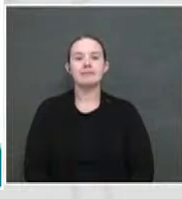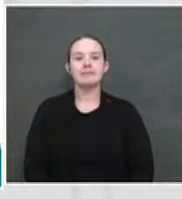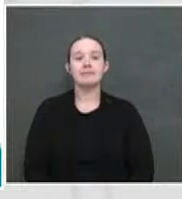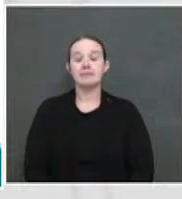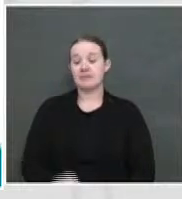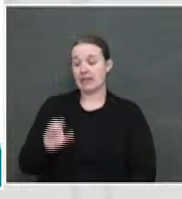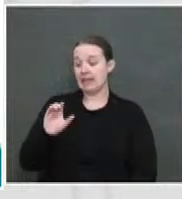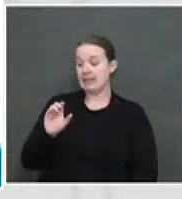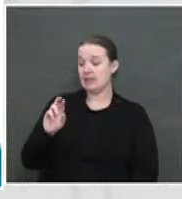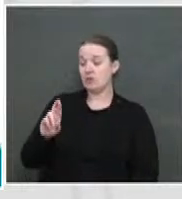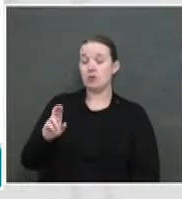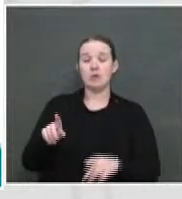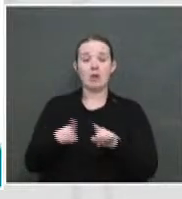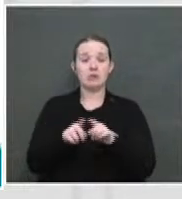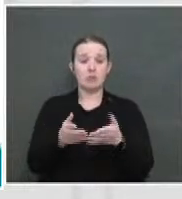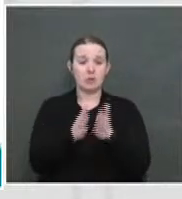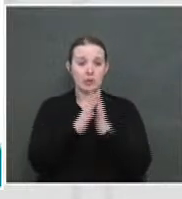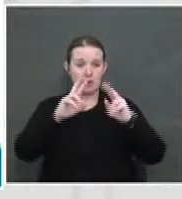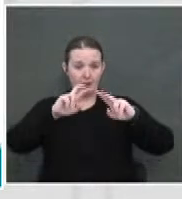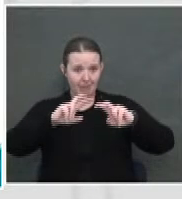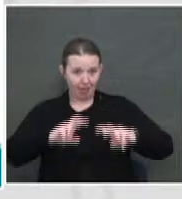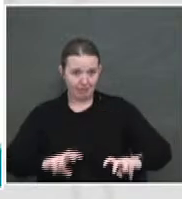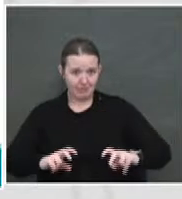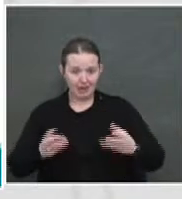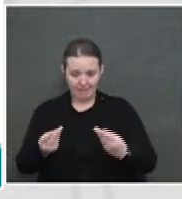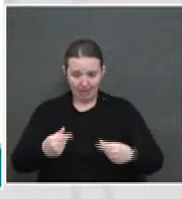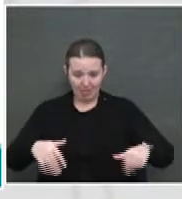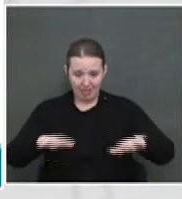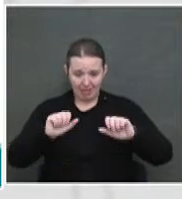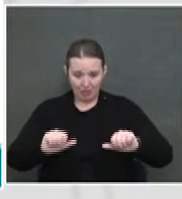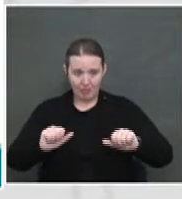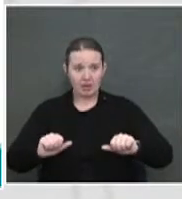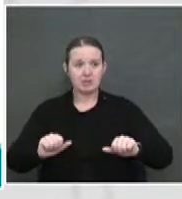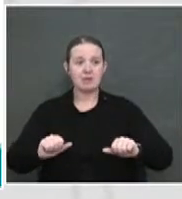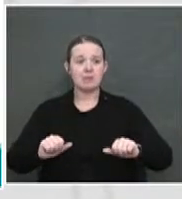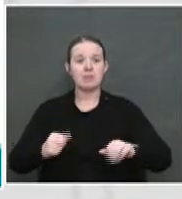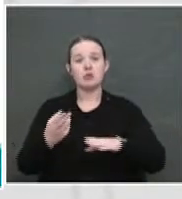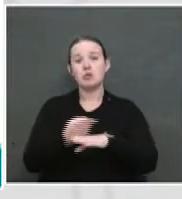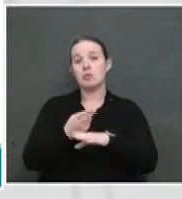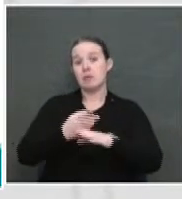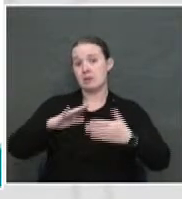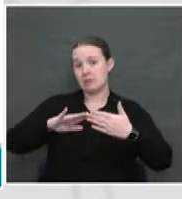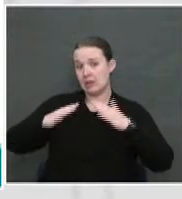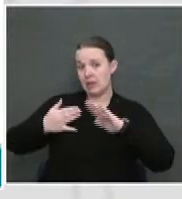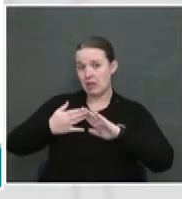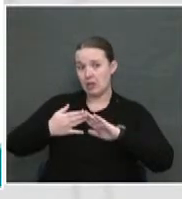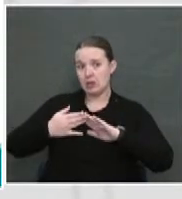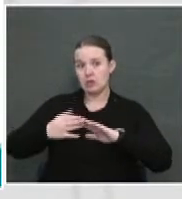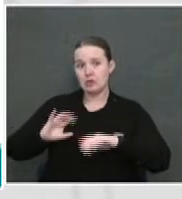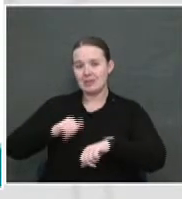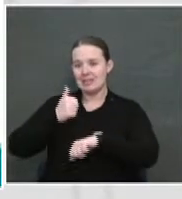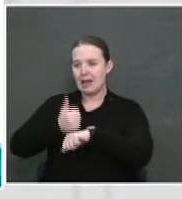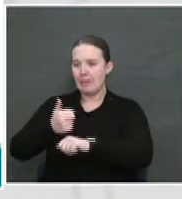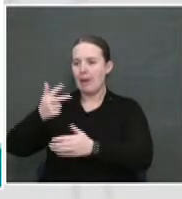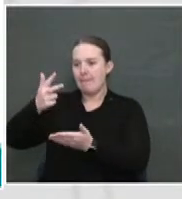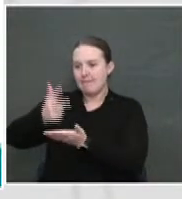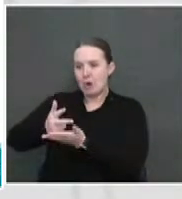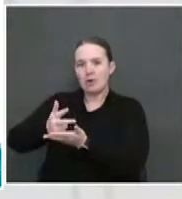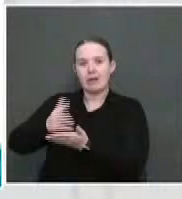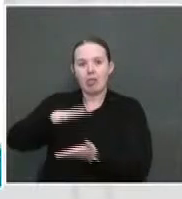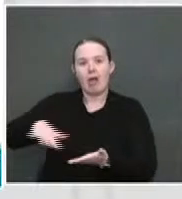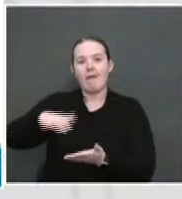The CCR also requested an analysis of land that could potentially be used by the city to develop a truck parking lot or